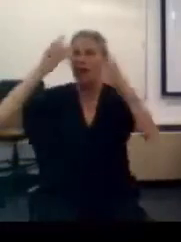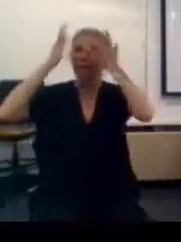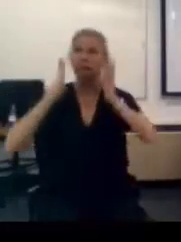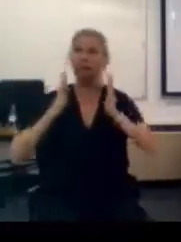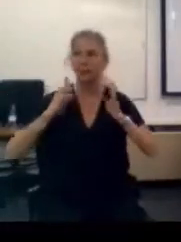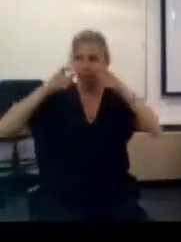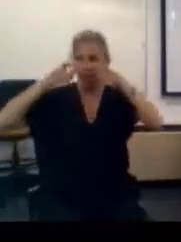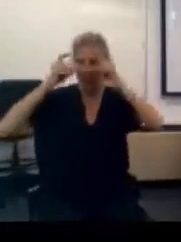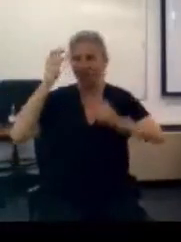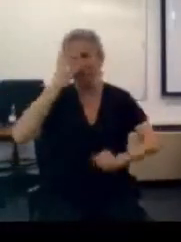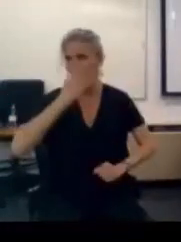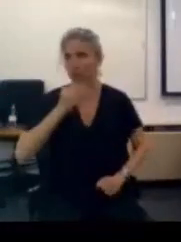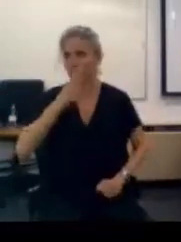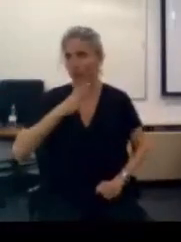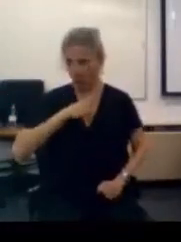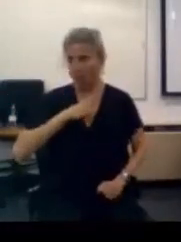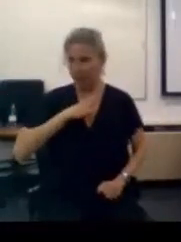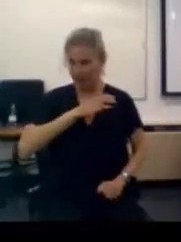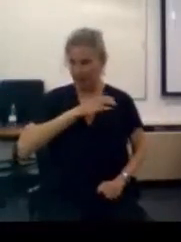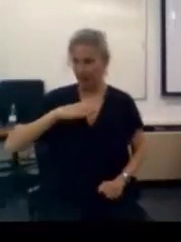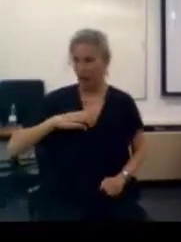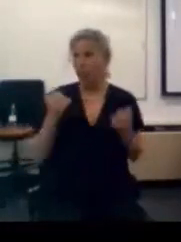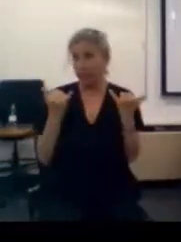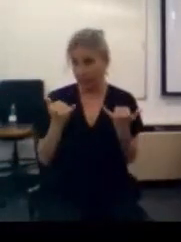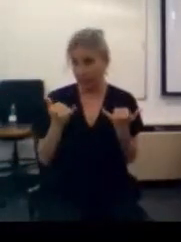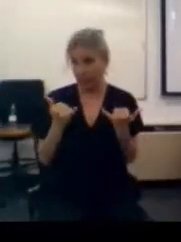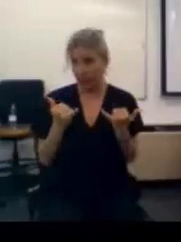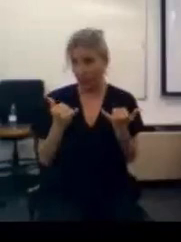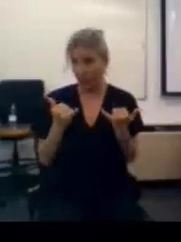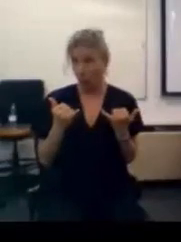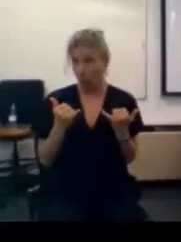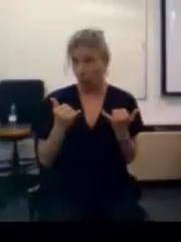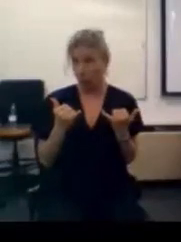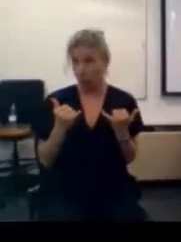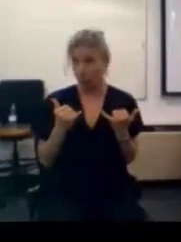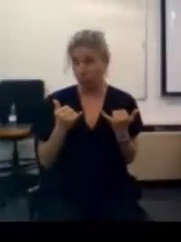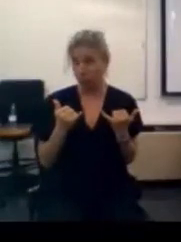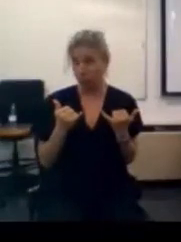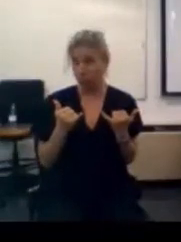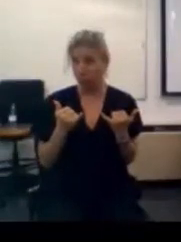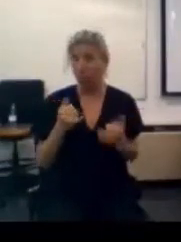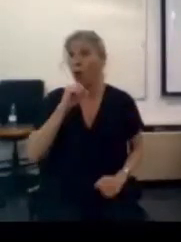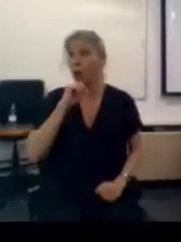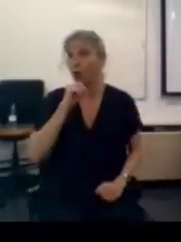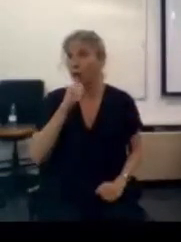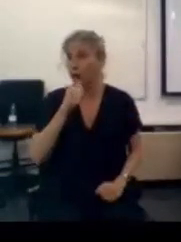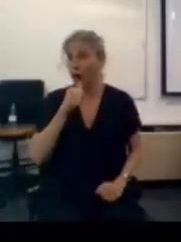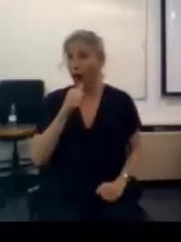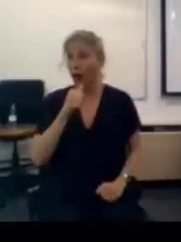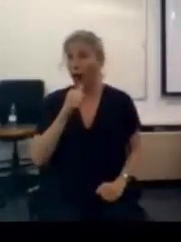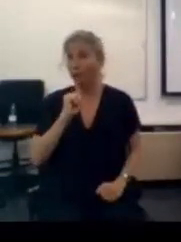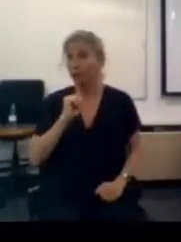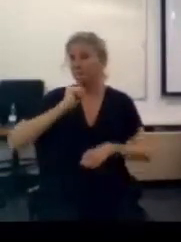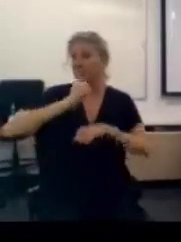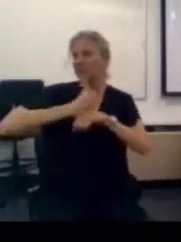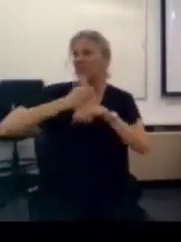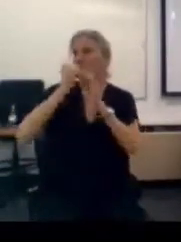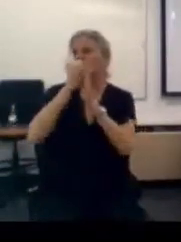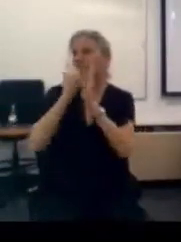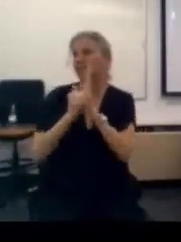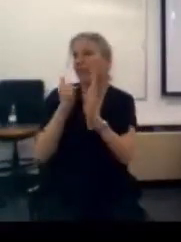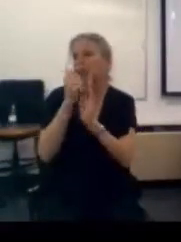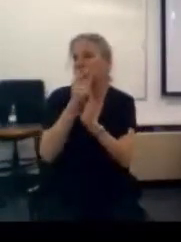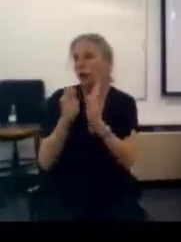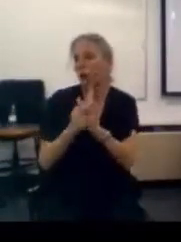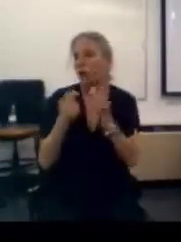my family had the honor of all voting for. We are not at the enforcement agencies